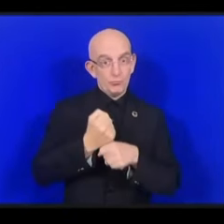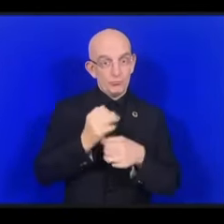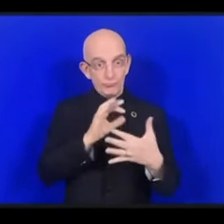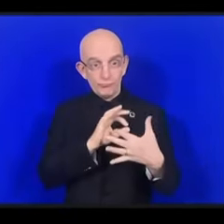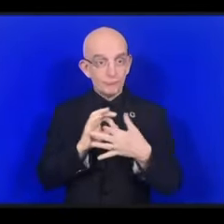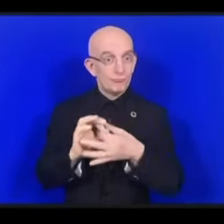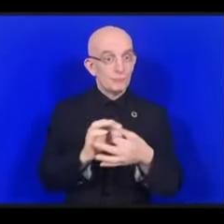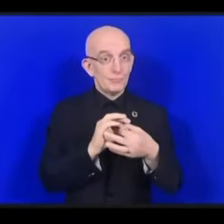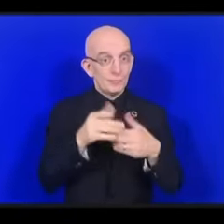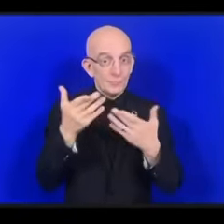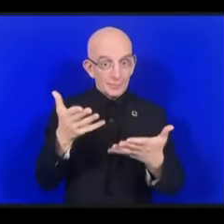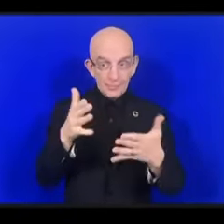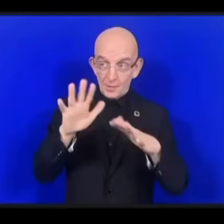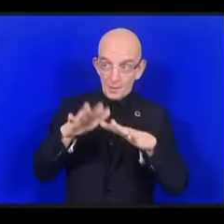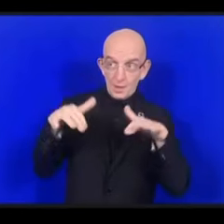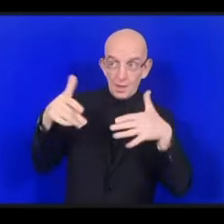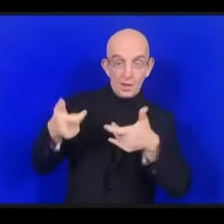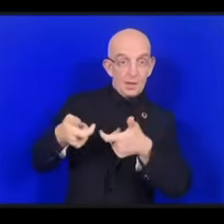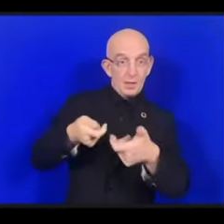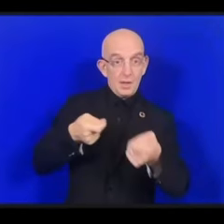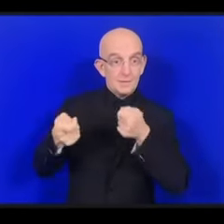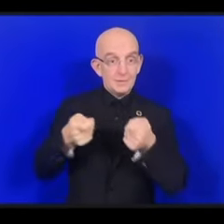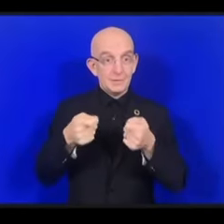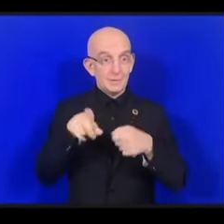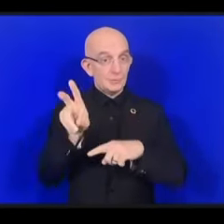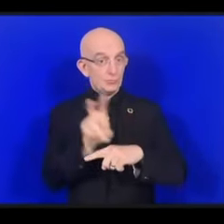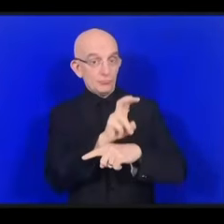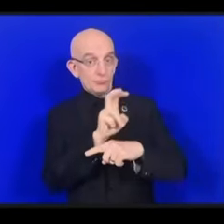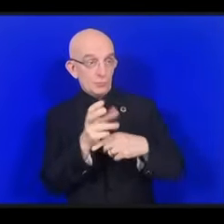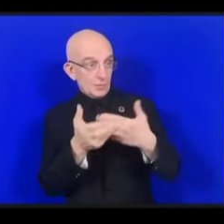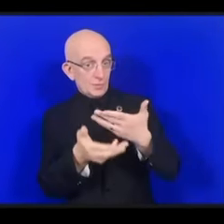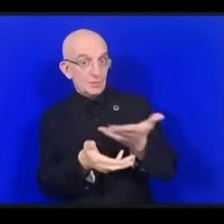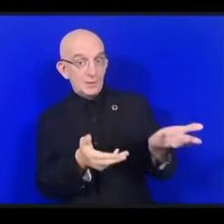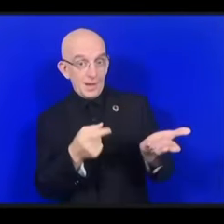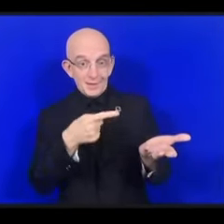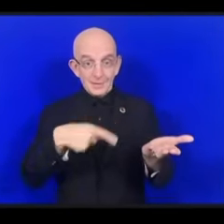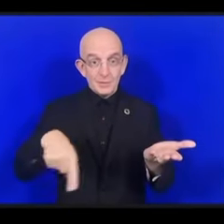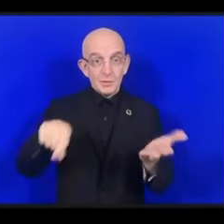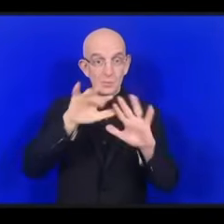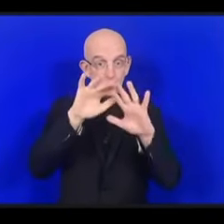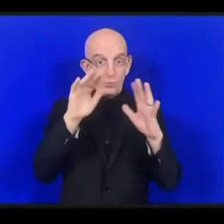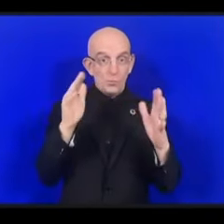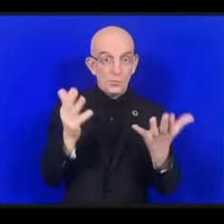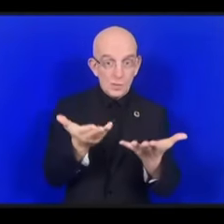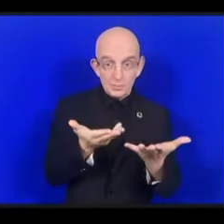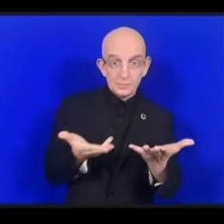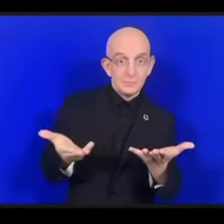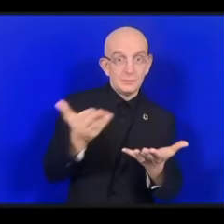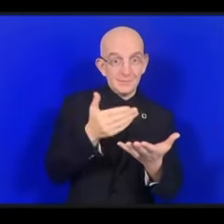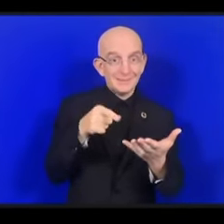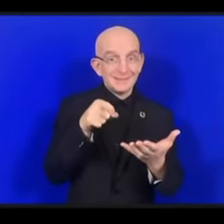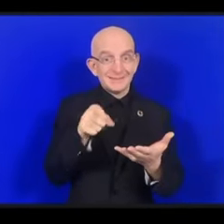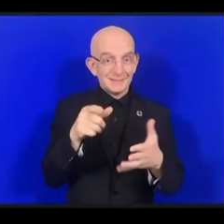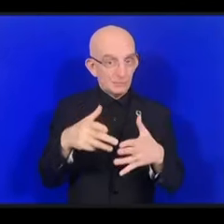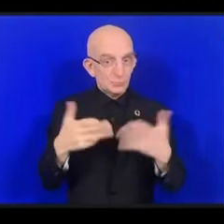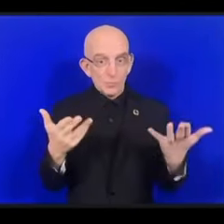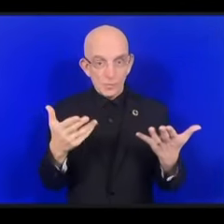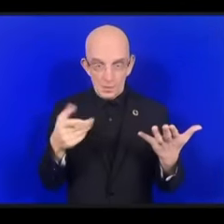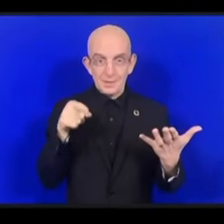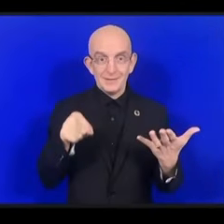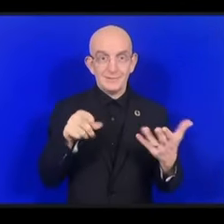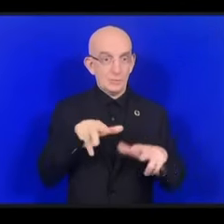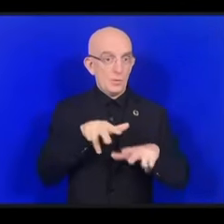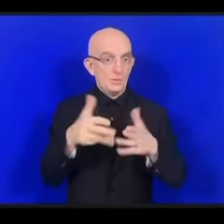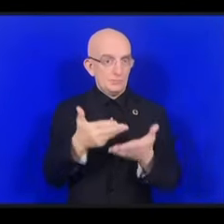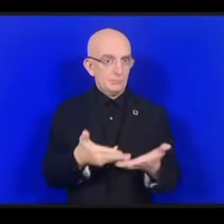to advocate adoption of the Open RAN technology, drive vendor diversity,